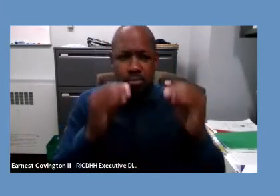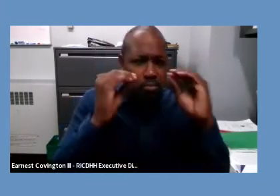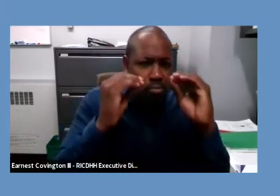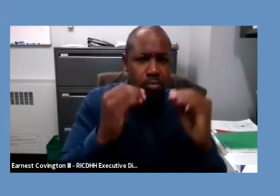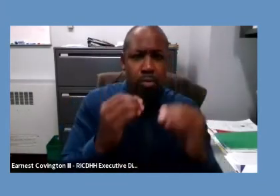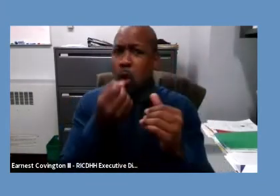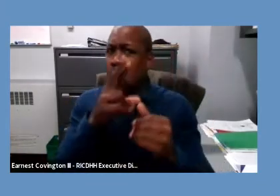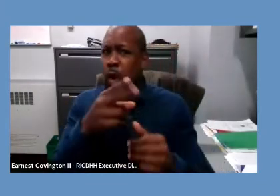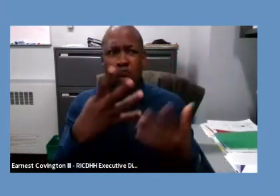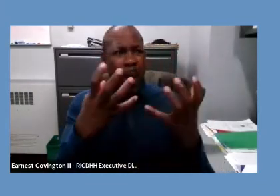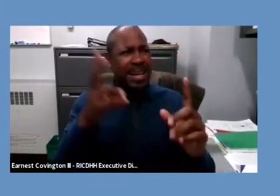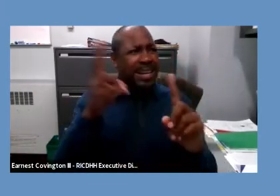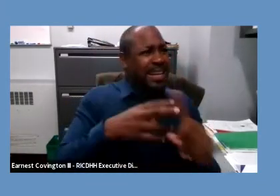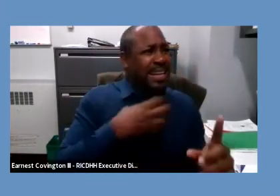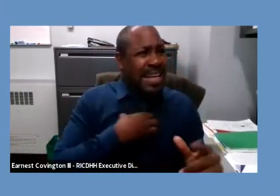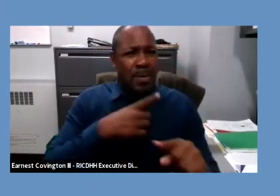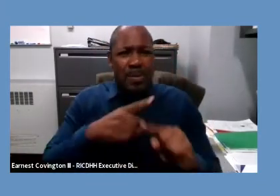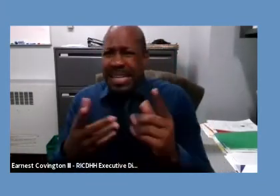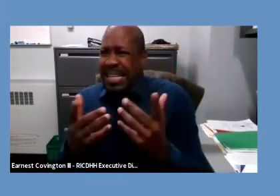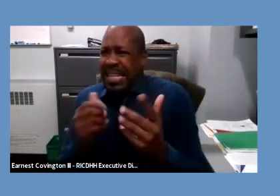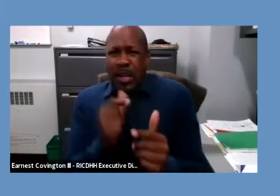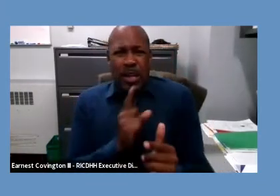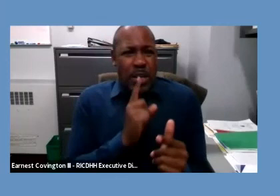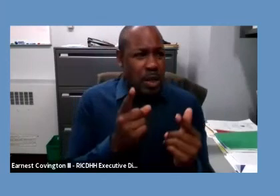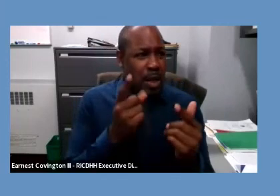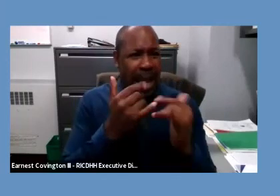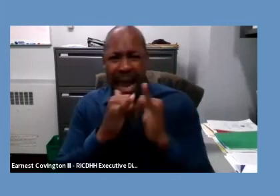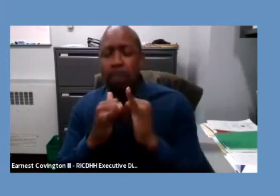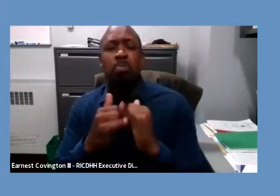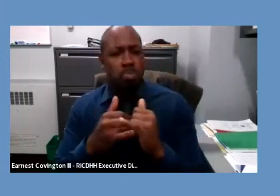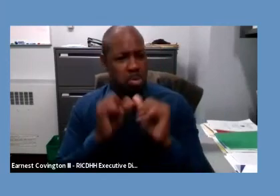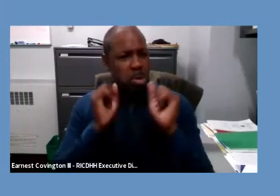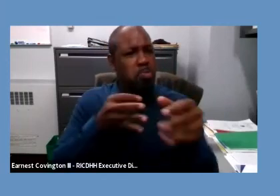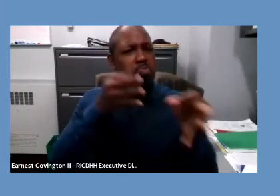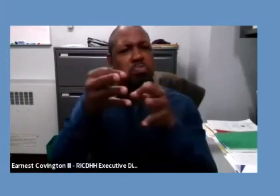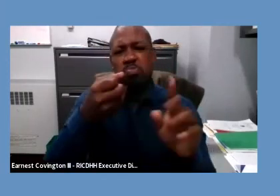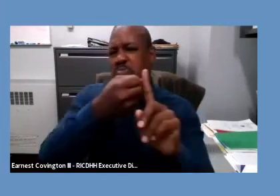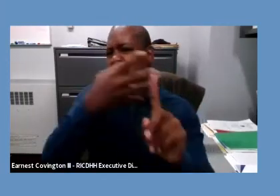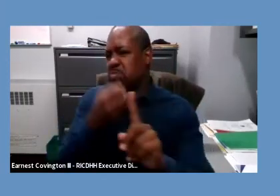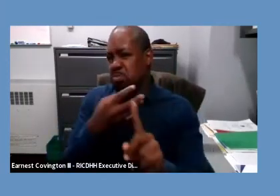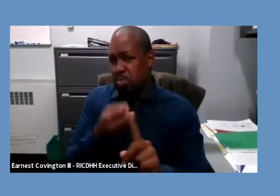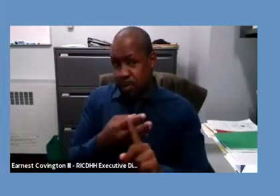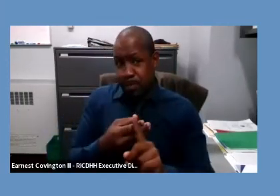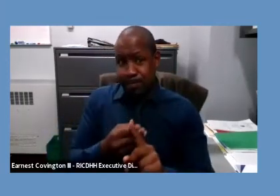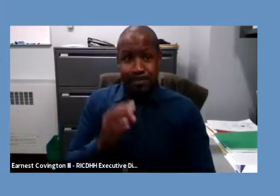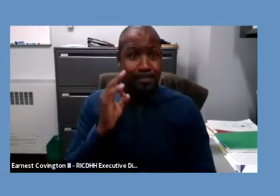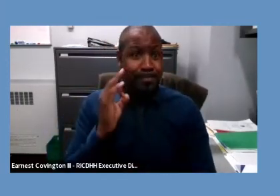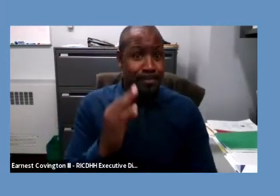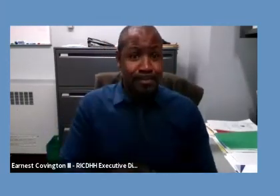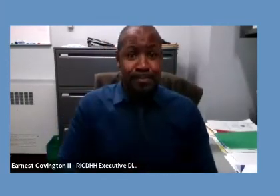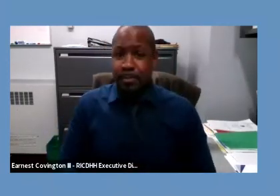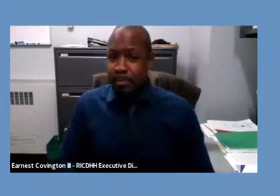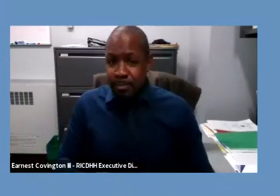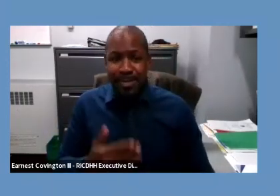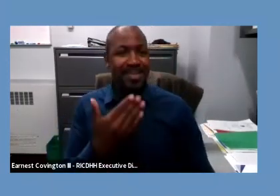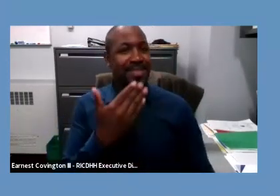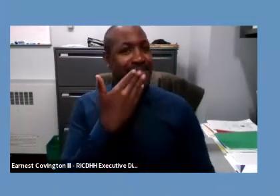be happy to help you learn how to file a complaint or walk you through the process again.